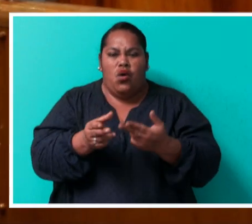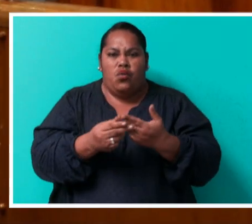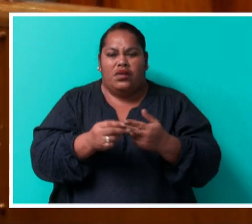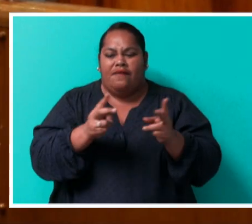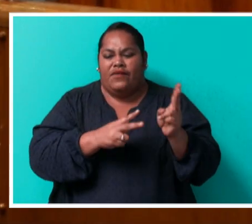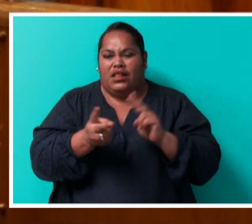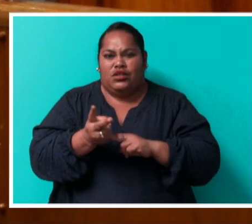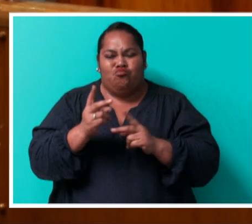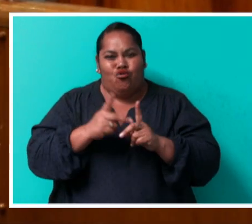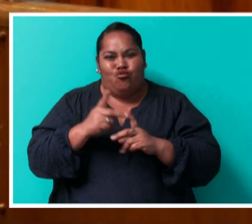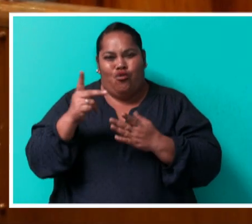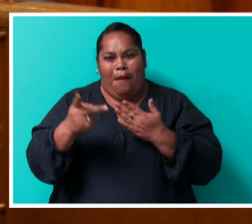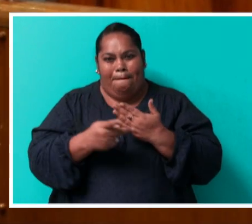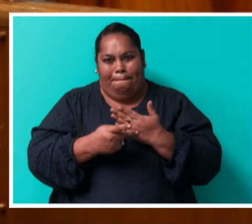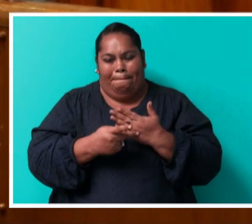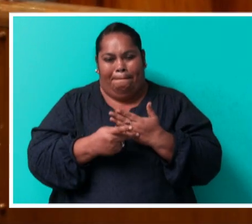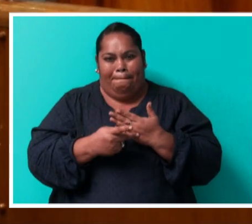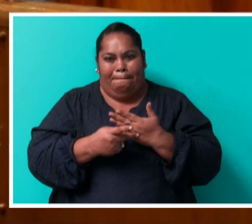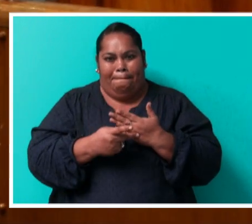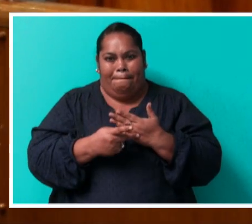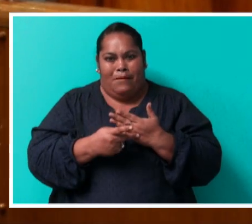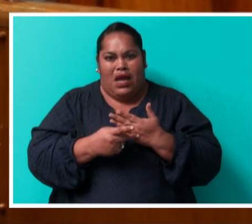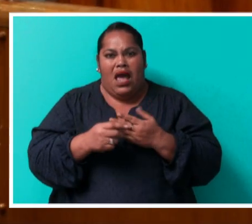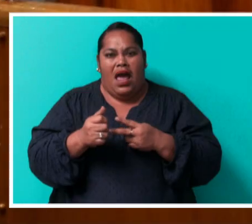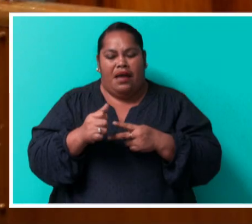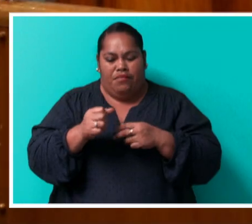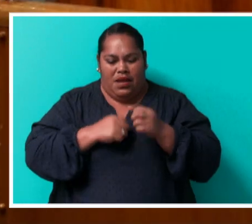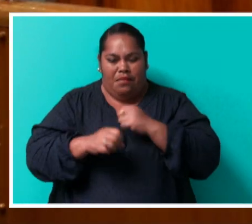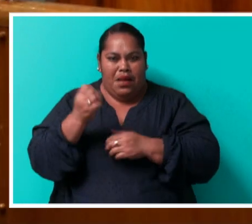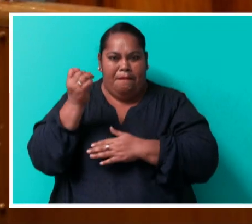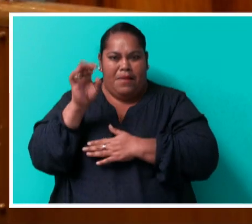programs and being outstanding ambassadors of the country.